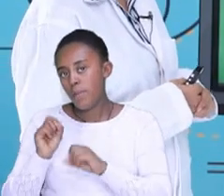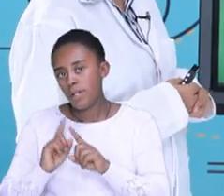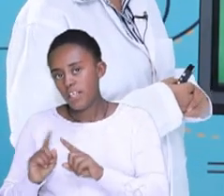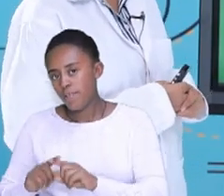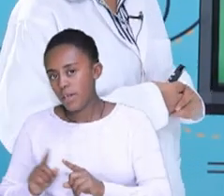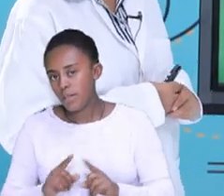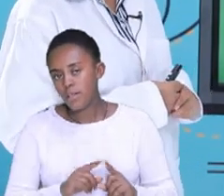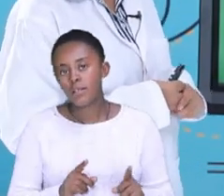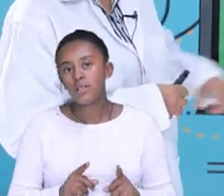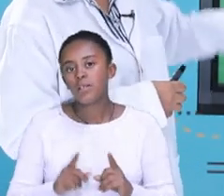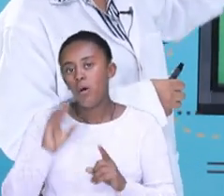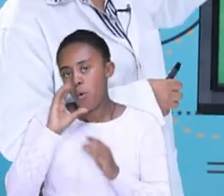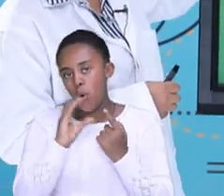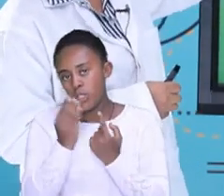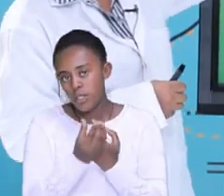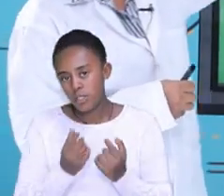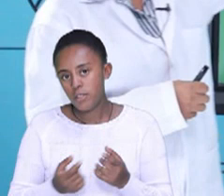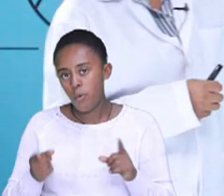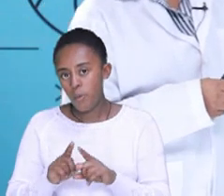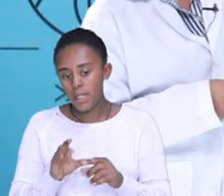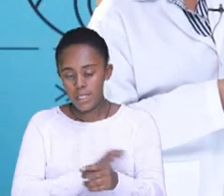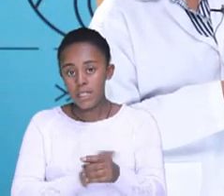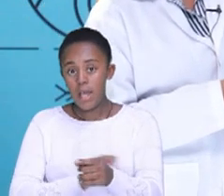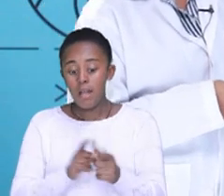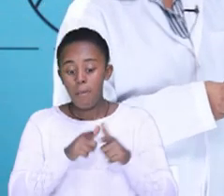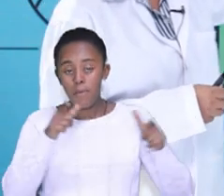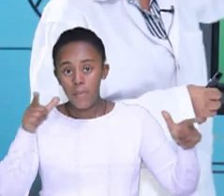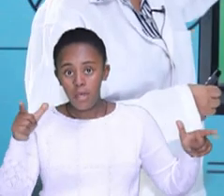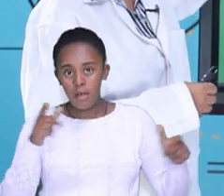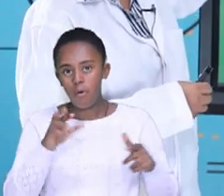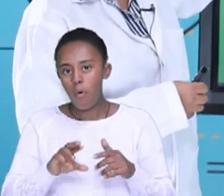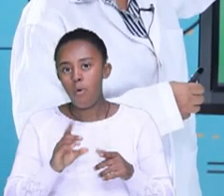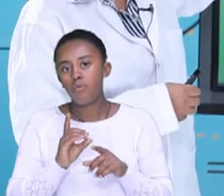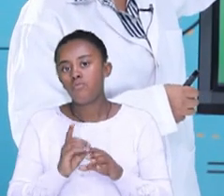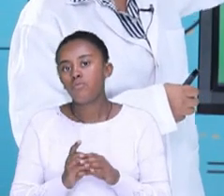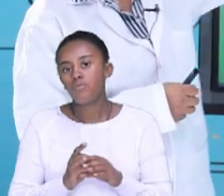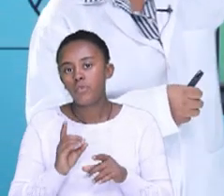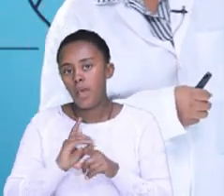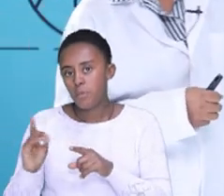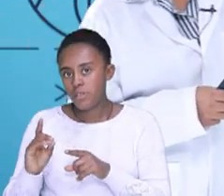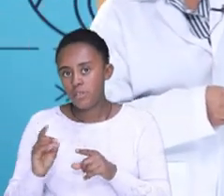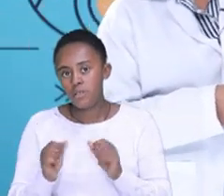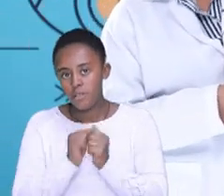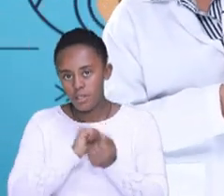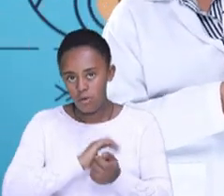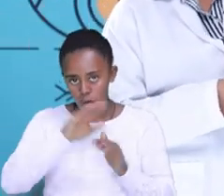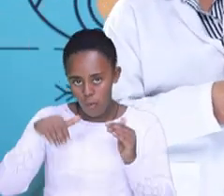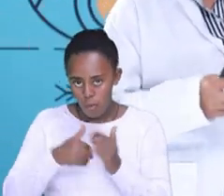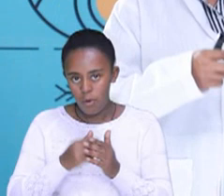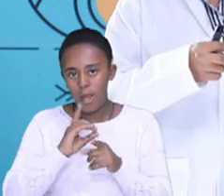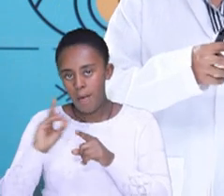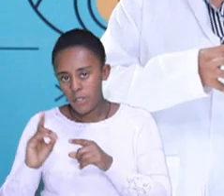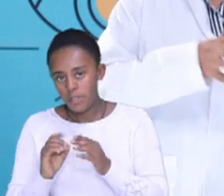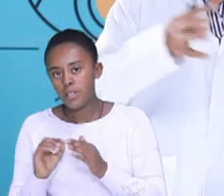different conditions. When a cell gets bigger, all its dimension will change. When we say all its